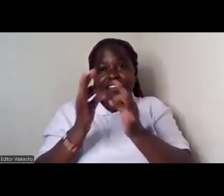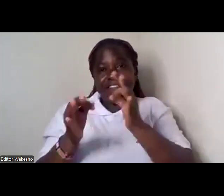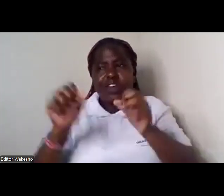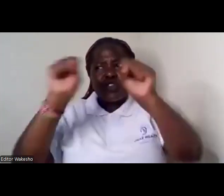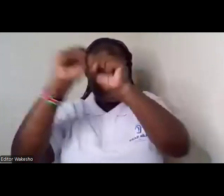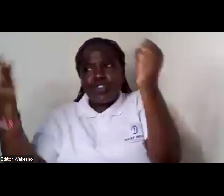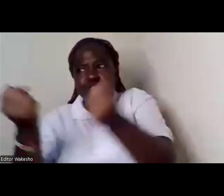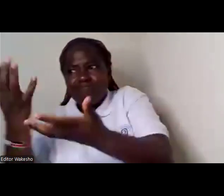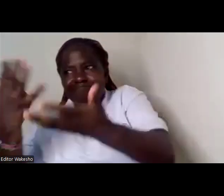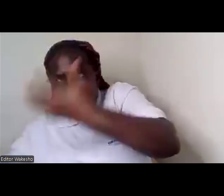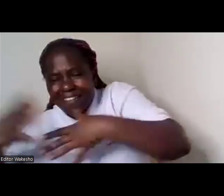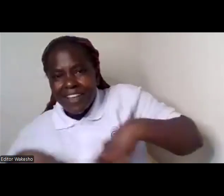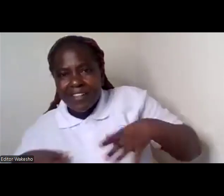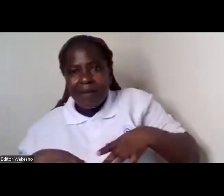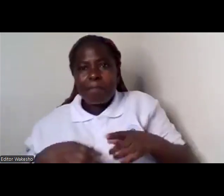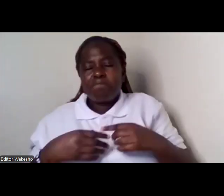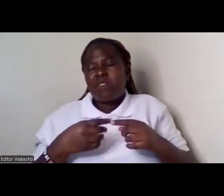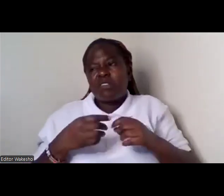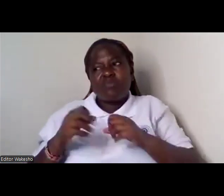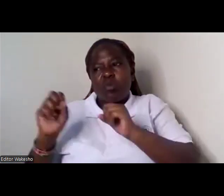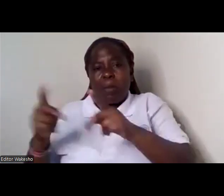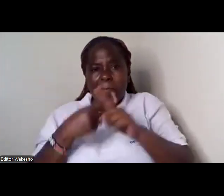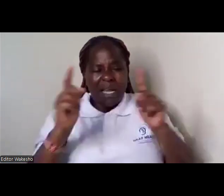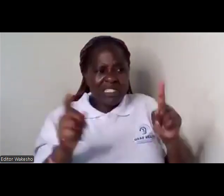negative effects on the reproductive health.